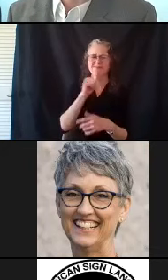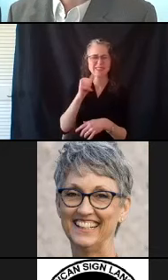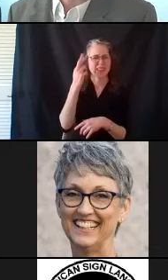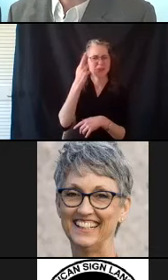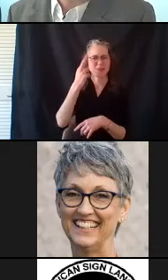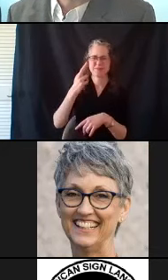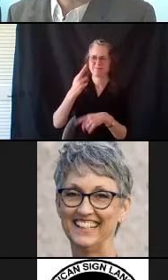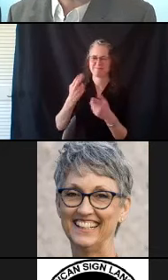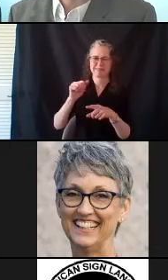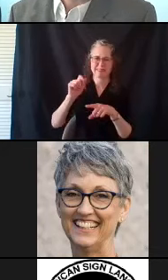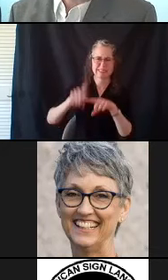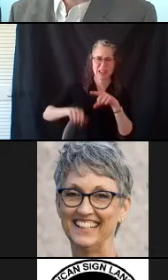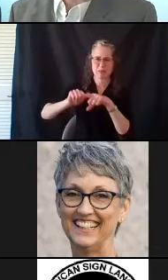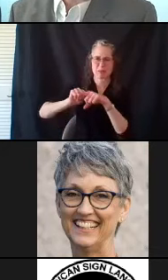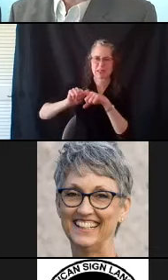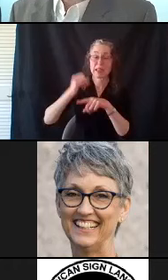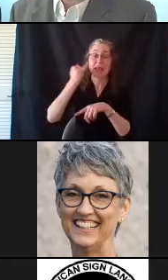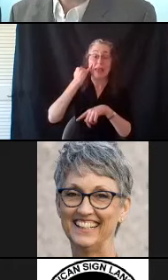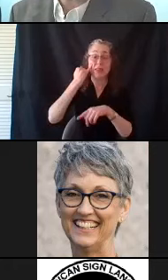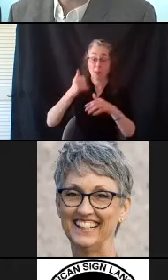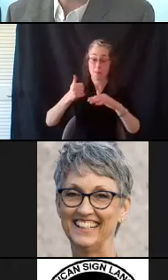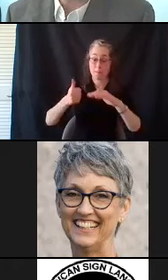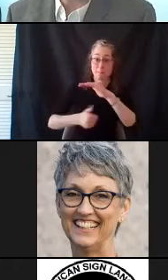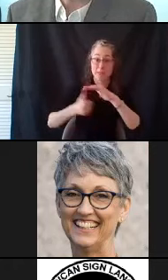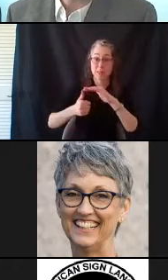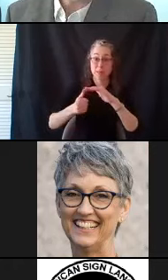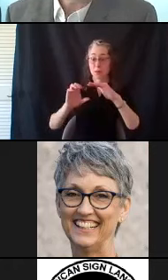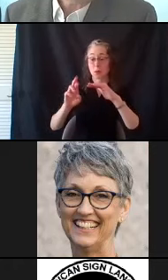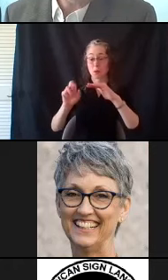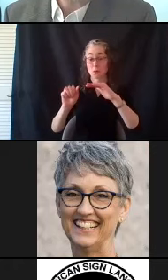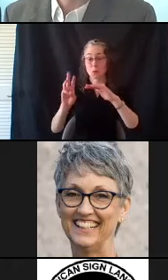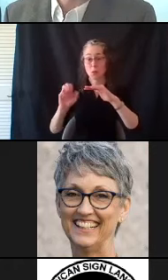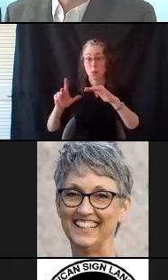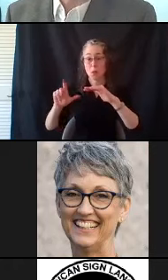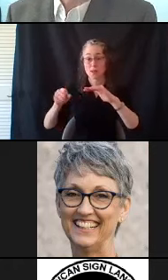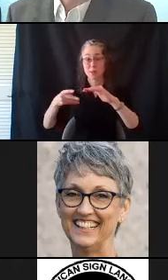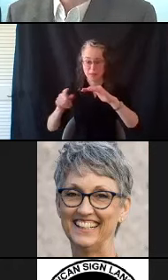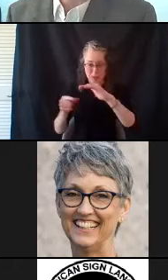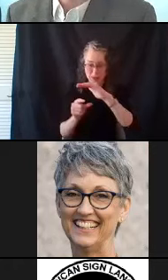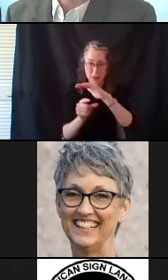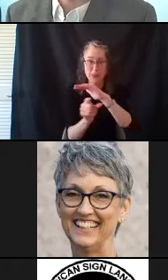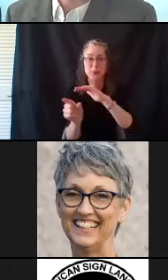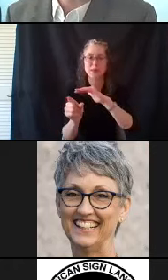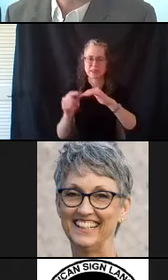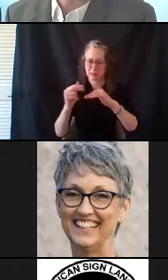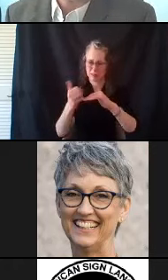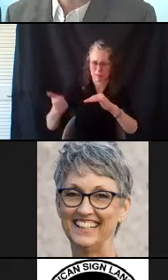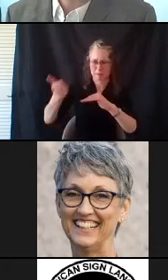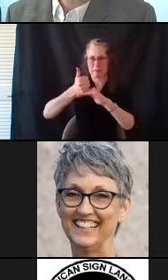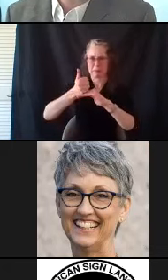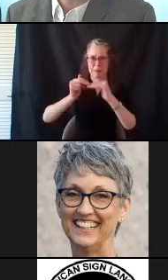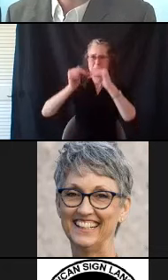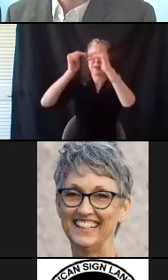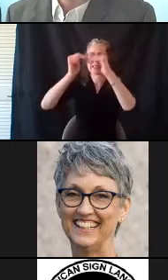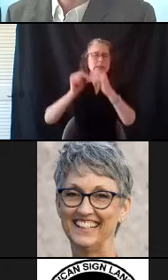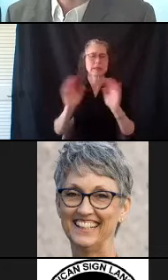a basement or crawl space. Again, this has been dispelled, that building over a basement or crawl space